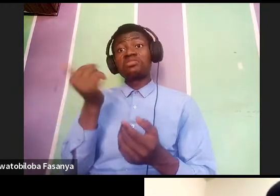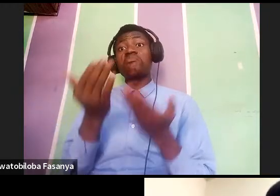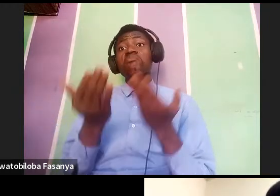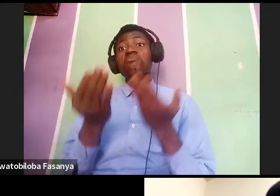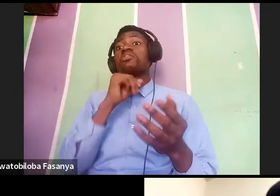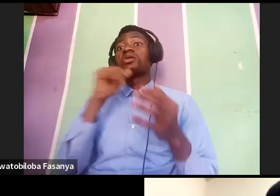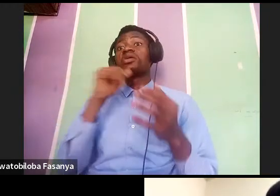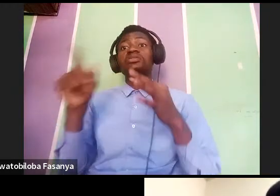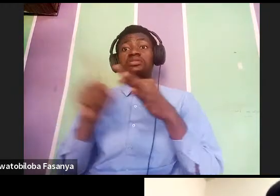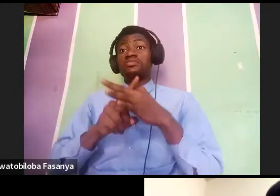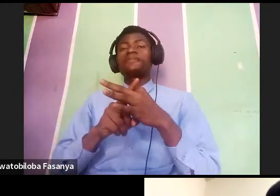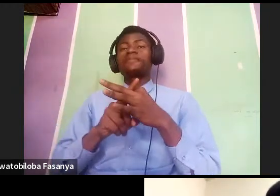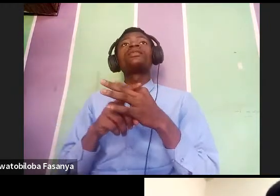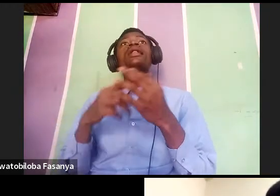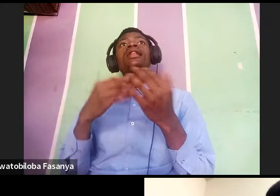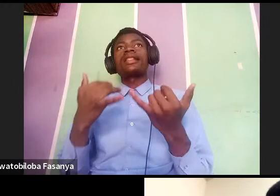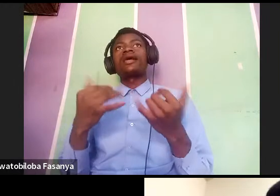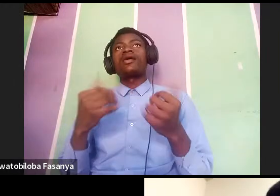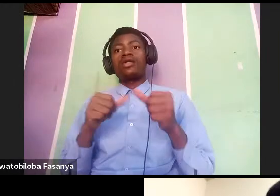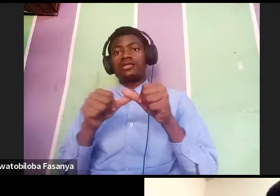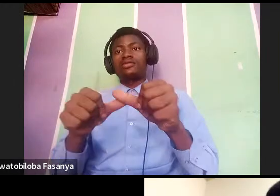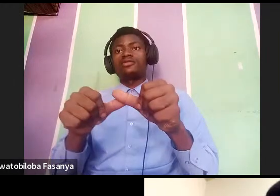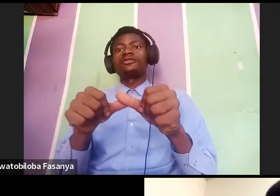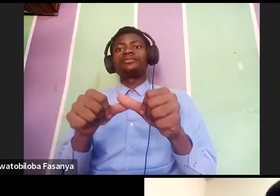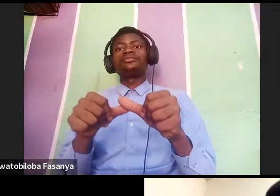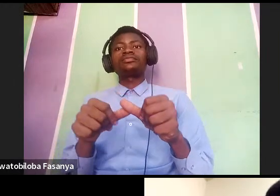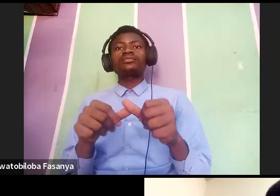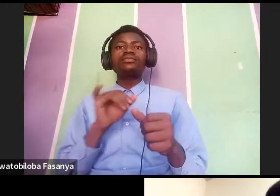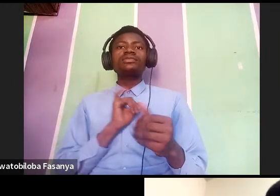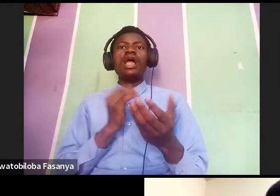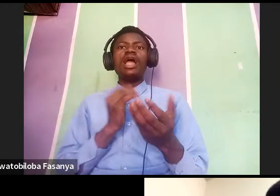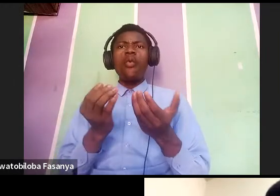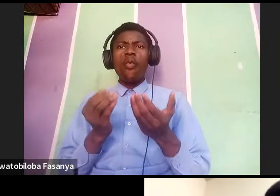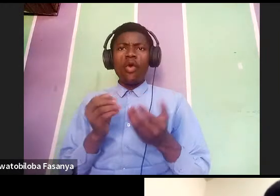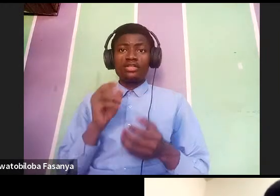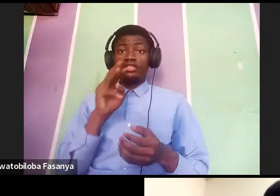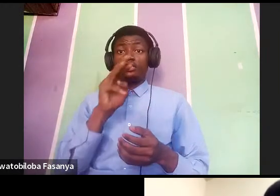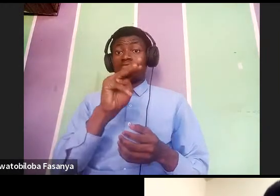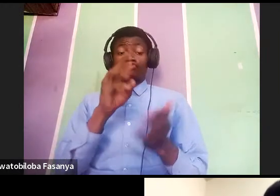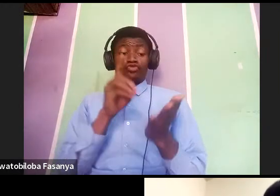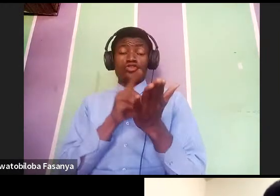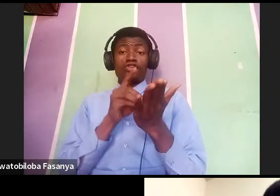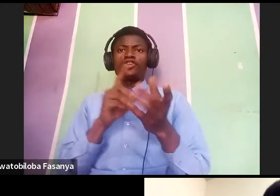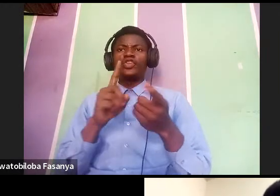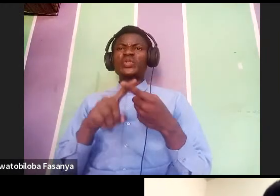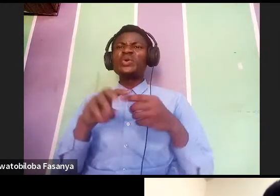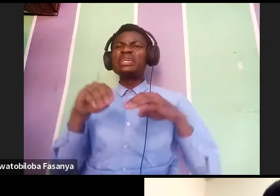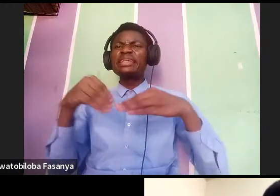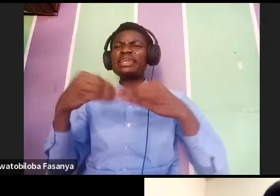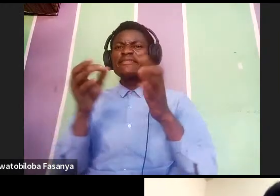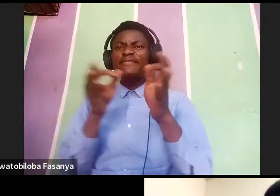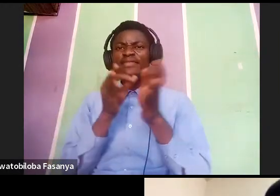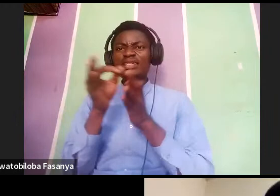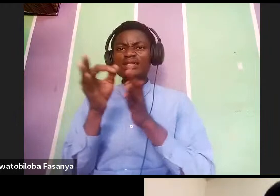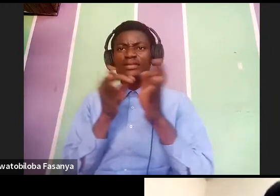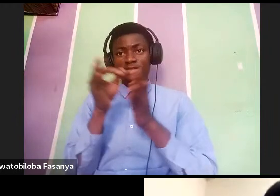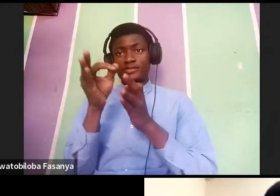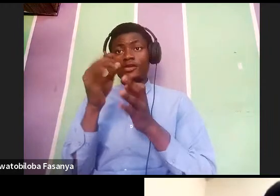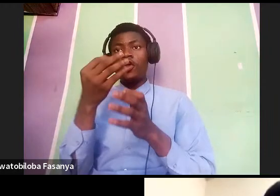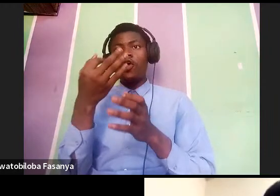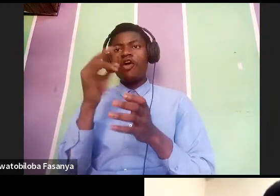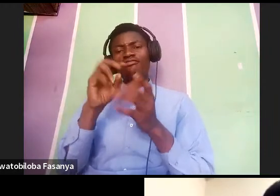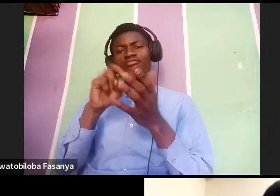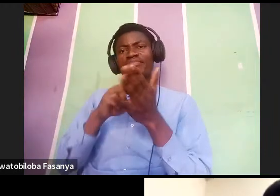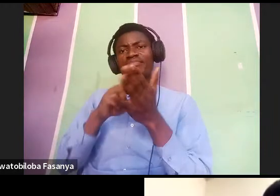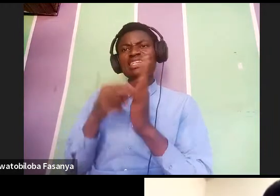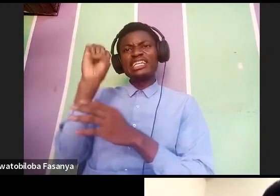continue. So I will just probably allow you to give the definition of emergency, then I will continue from the questions that we